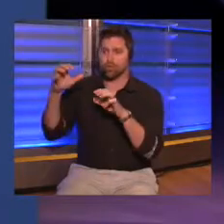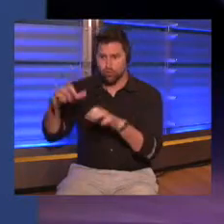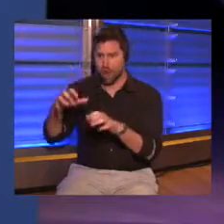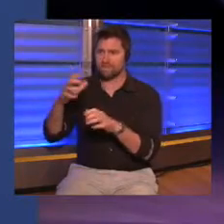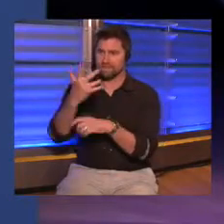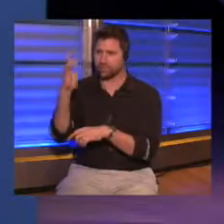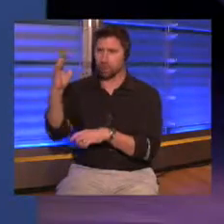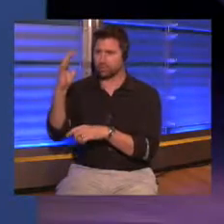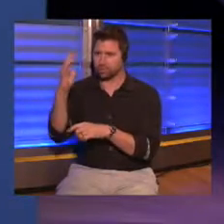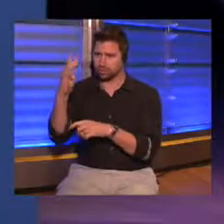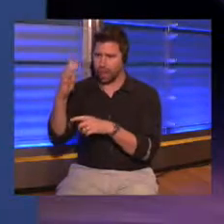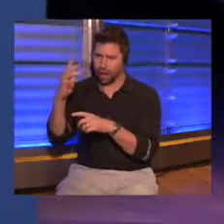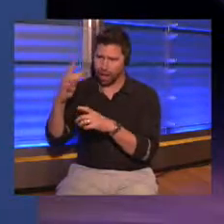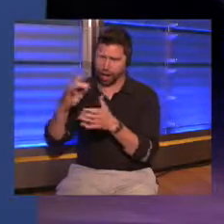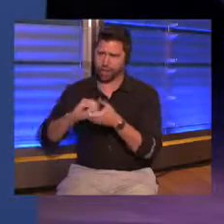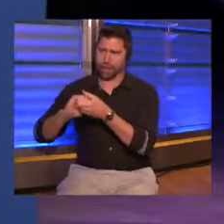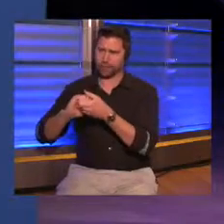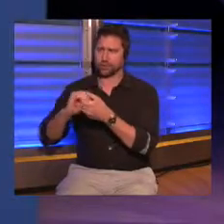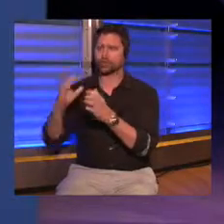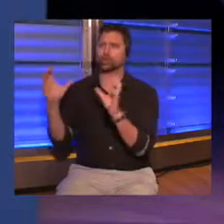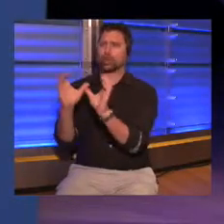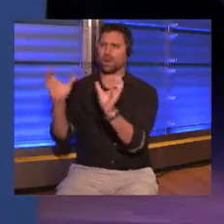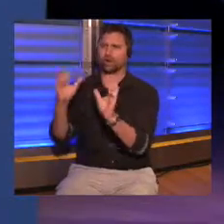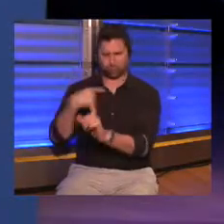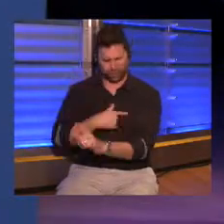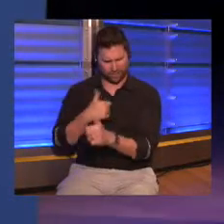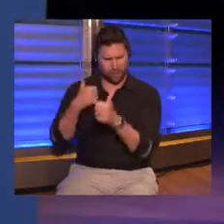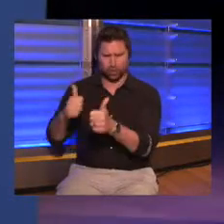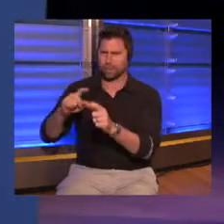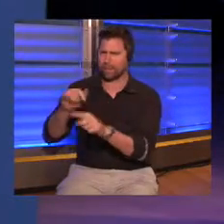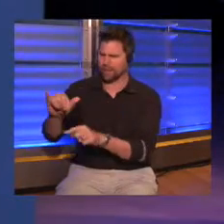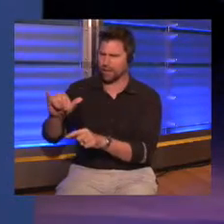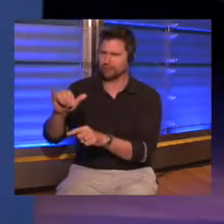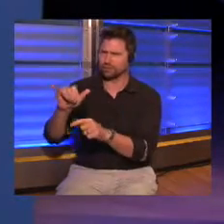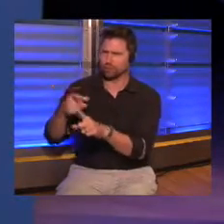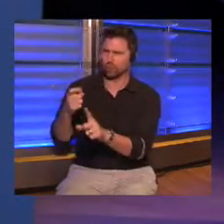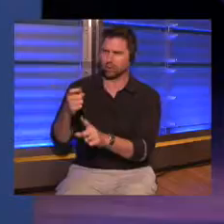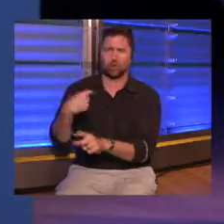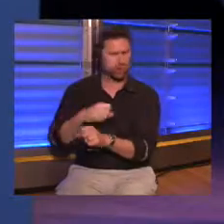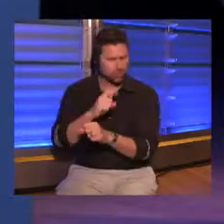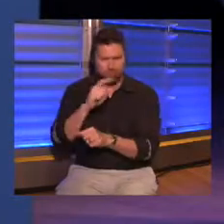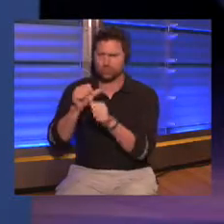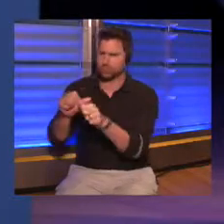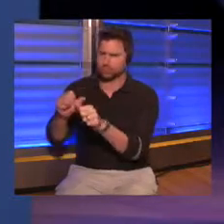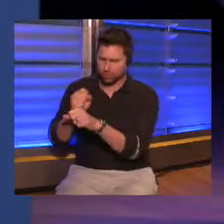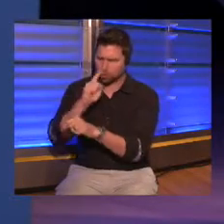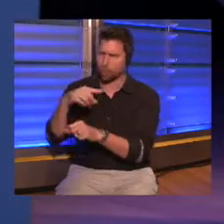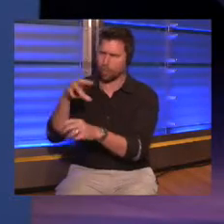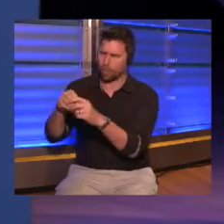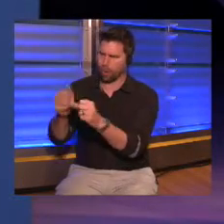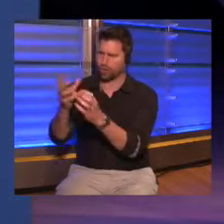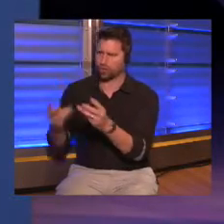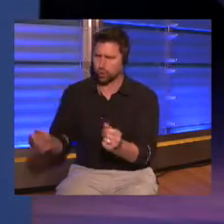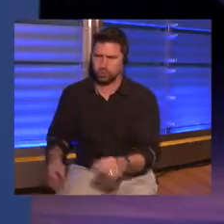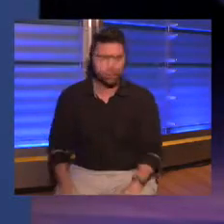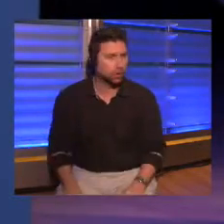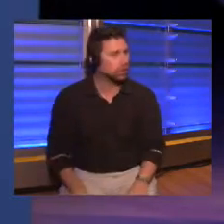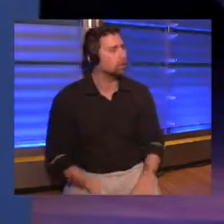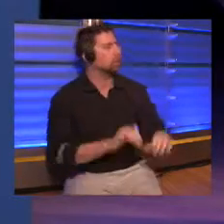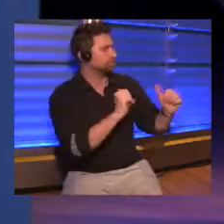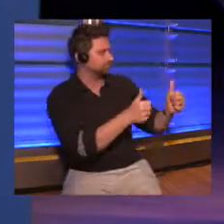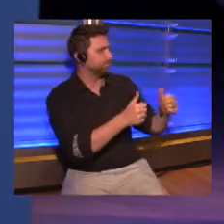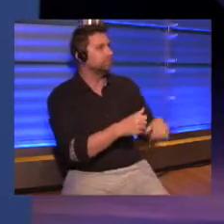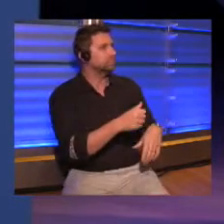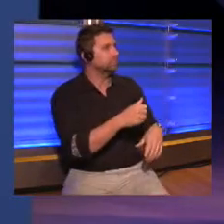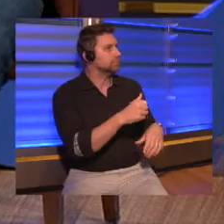certified. So we feel good about that source. And we're continuing to work on it to make sure that we're part of the solution. Excellent. How do you